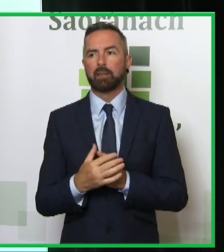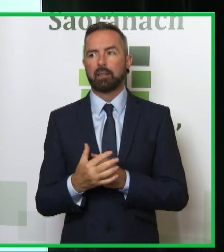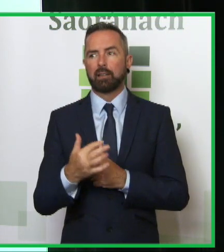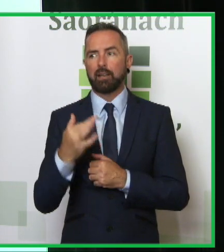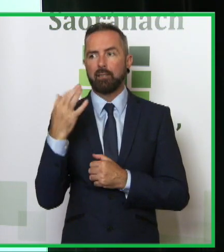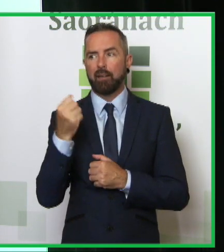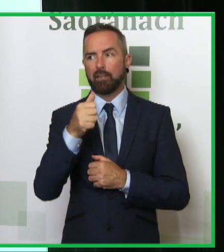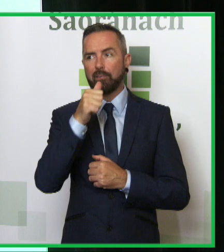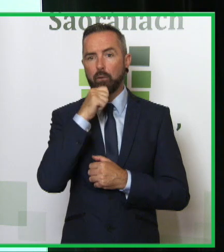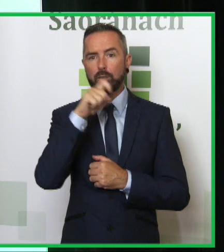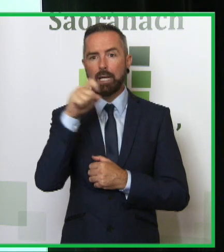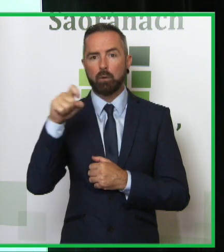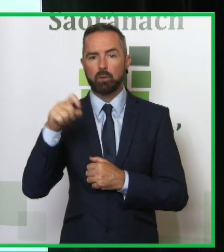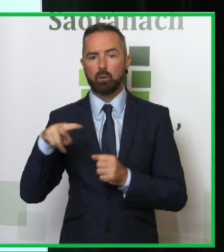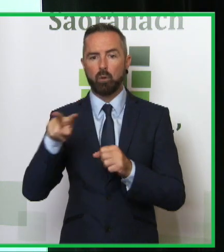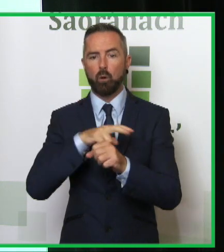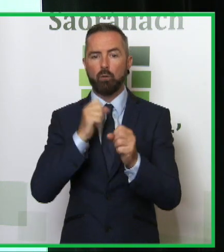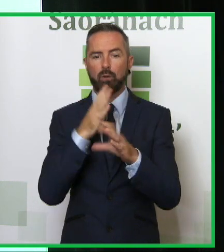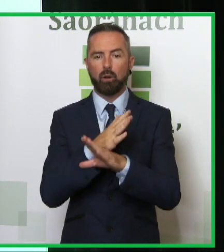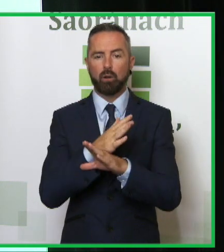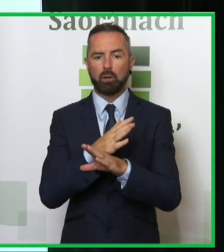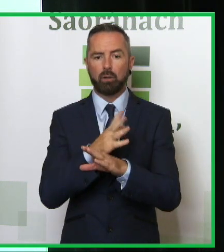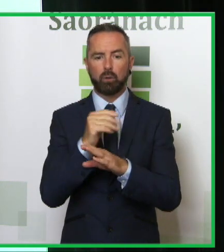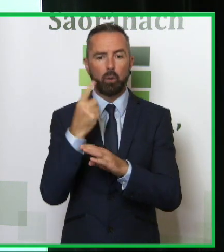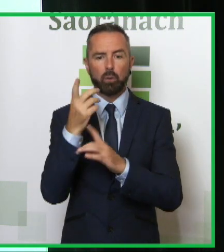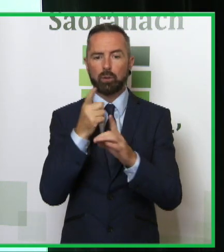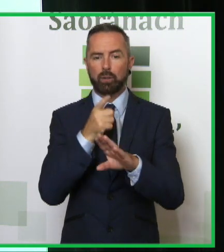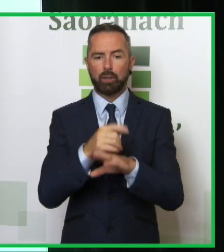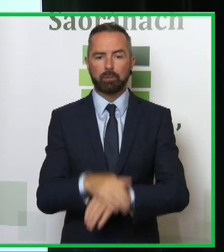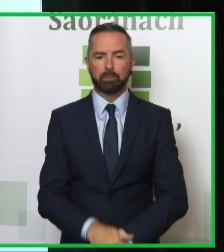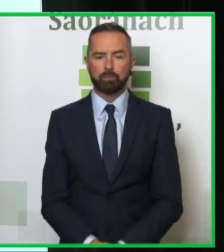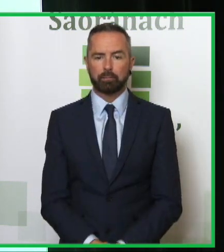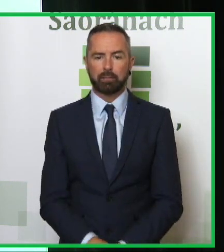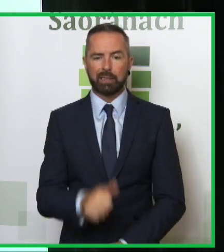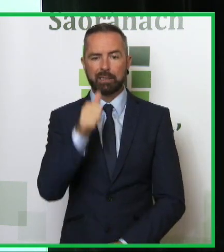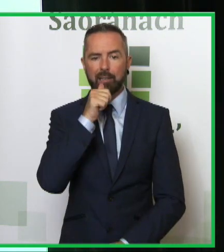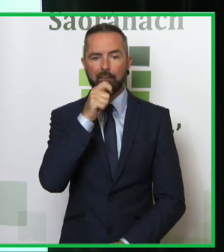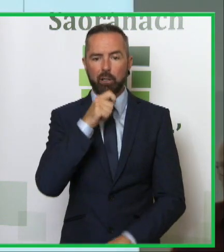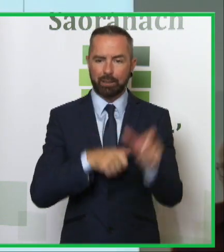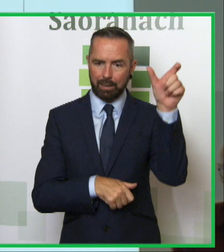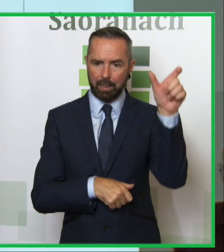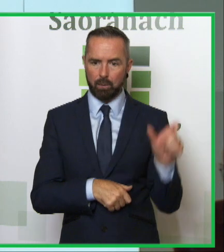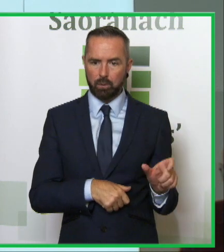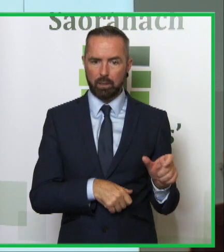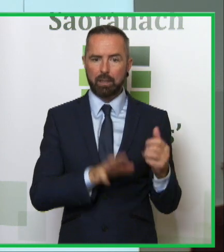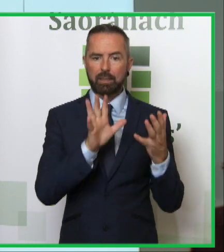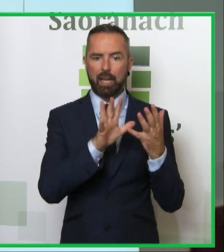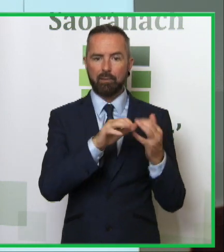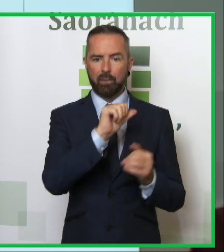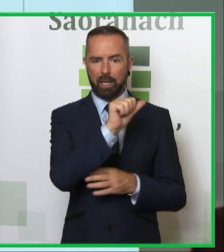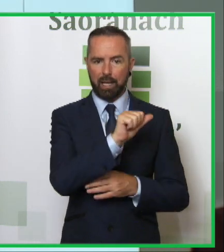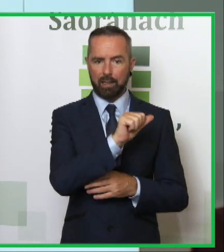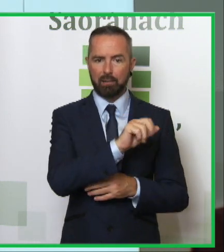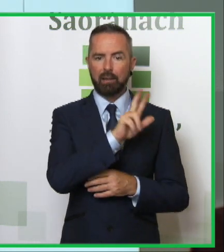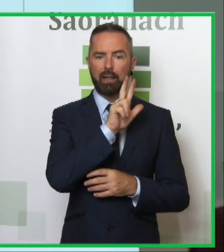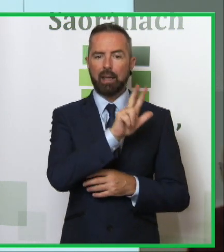overall majority first preference on the first count. Nobody did here. If you look down the first count column, we had 10 votes for option A,